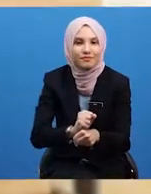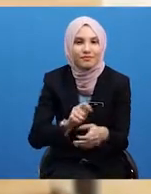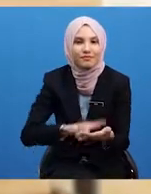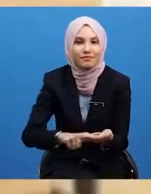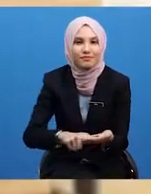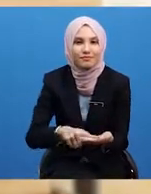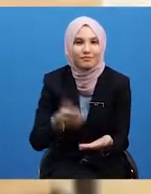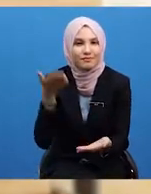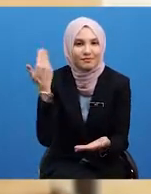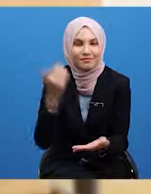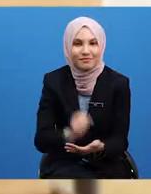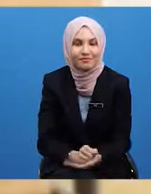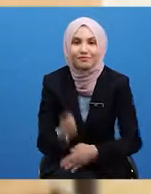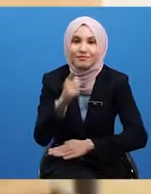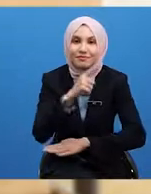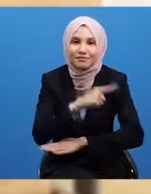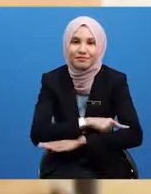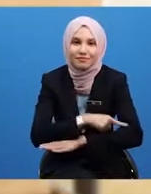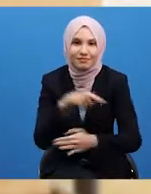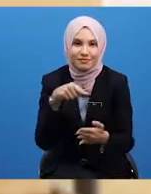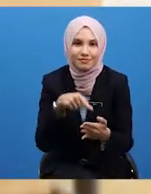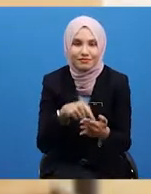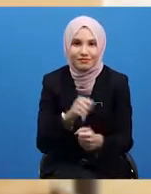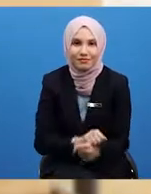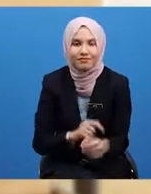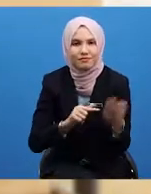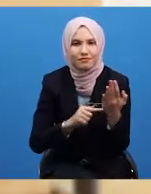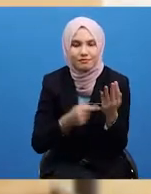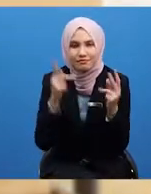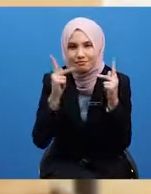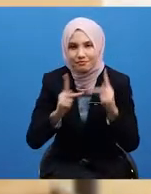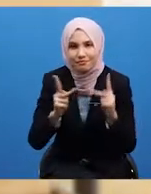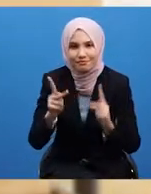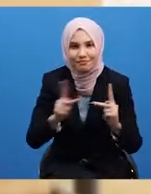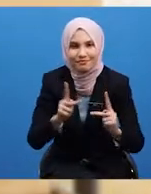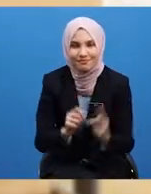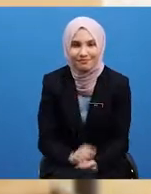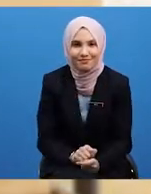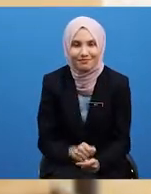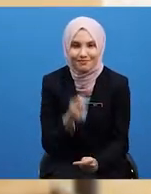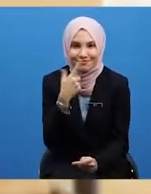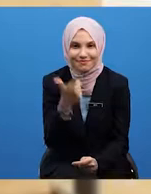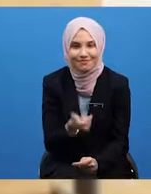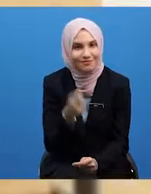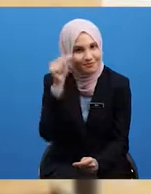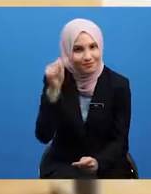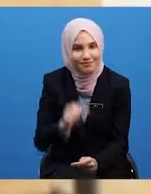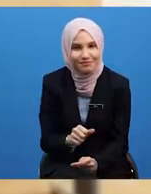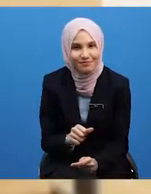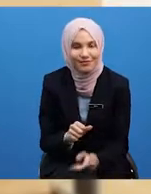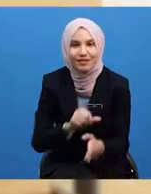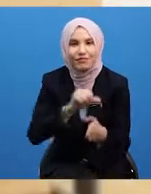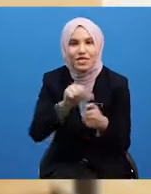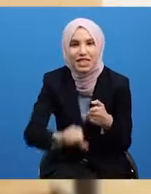2 days. So today is a day they'll start to panic. Look at Afiq. He needs to finish reading the